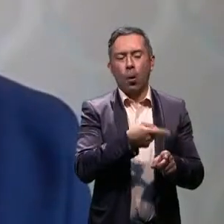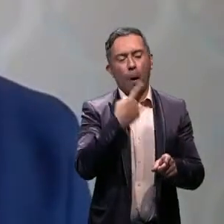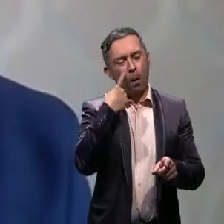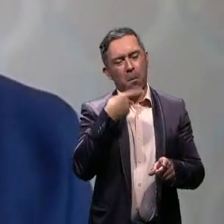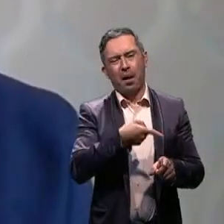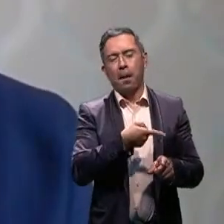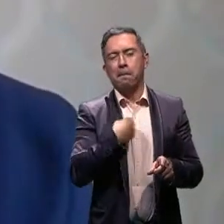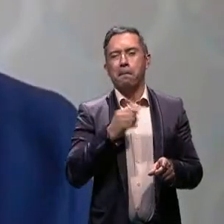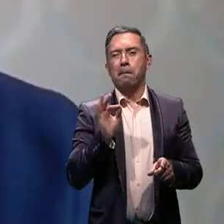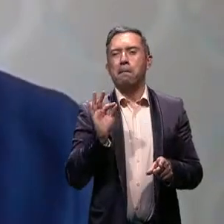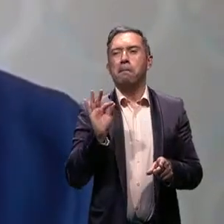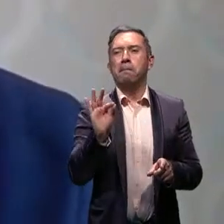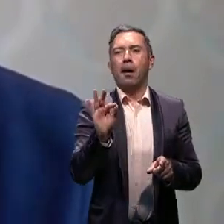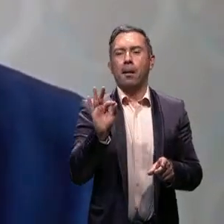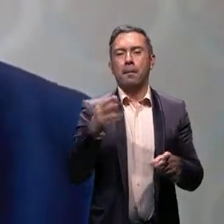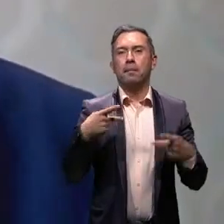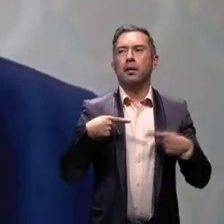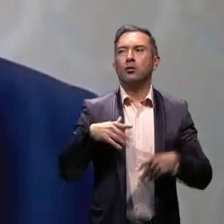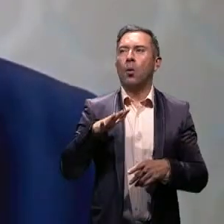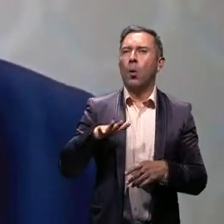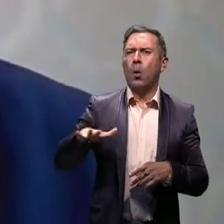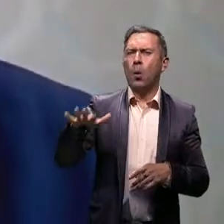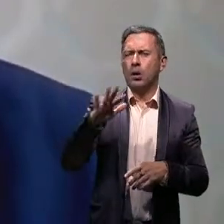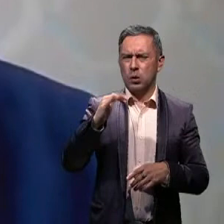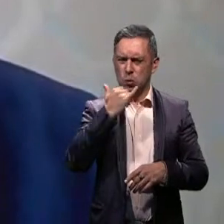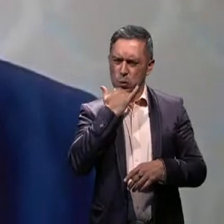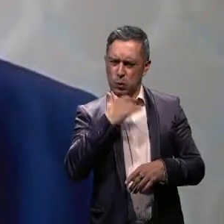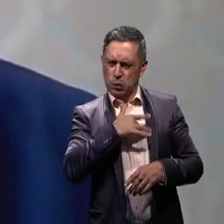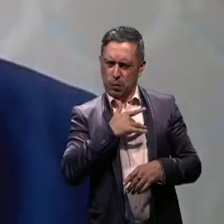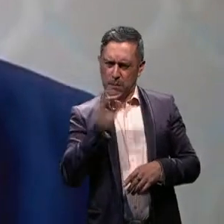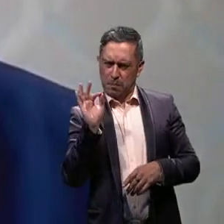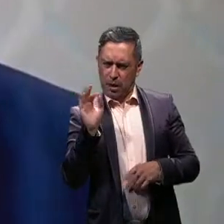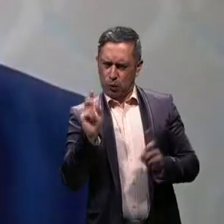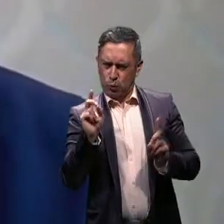very early stage, some questions